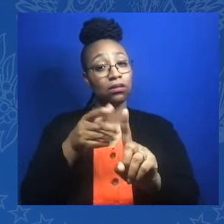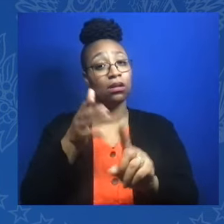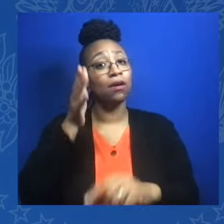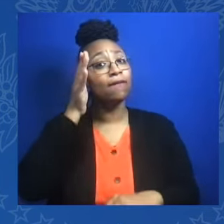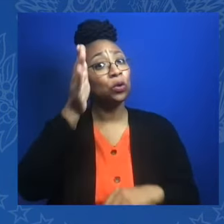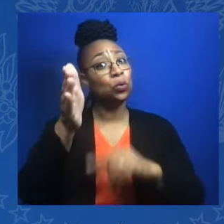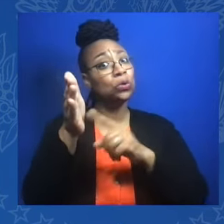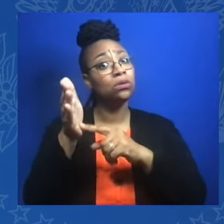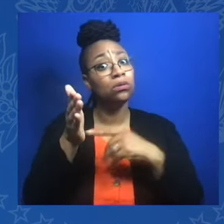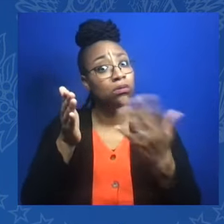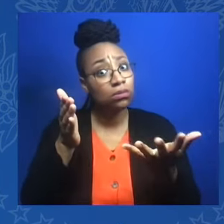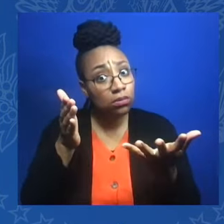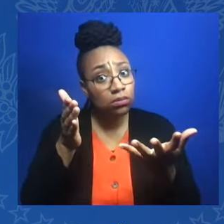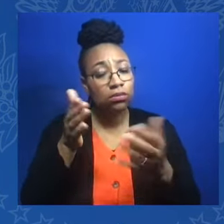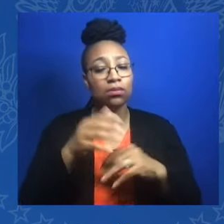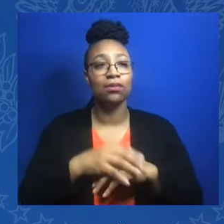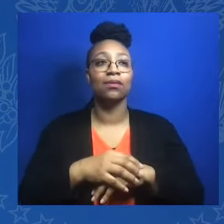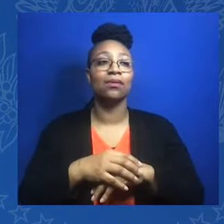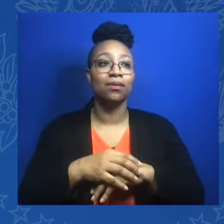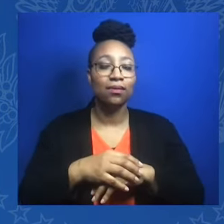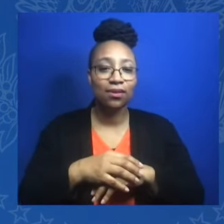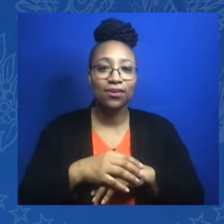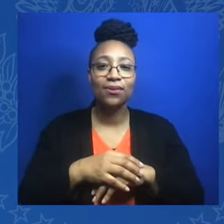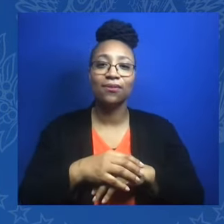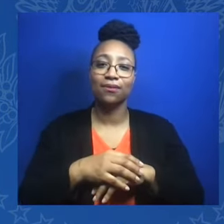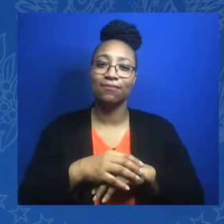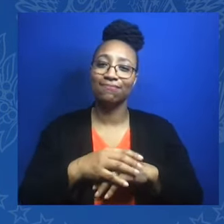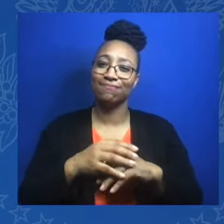home sometimes for saying that I used to always,